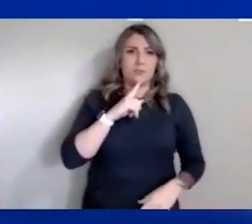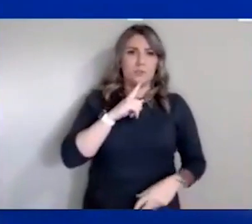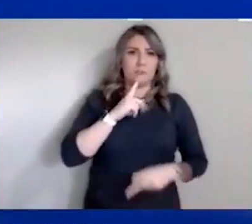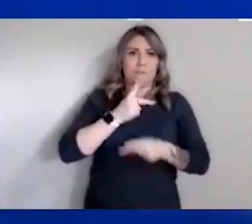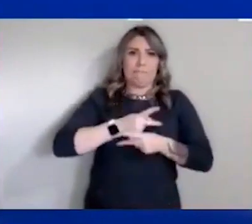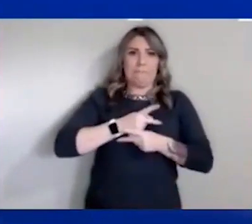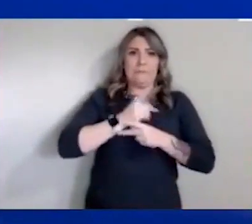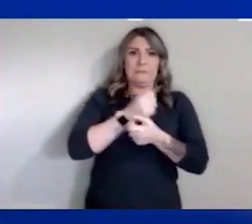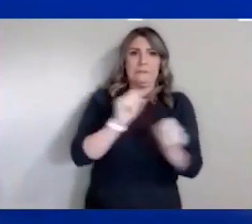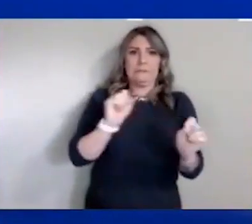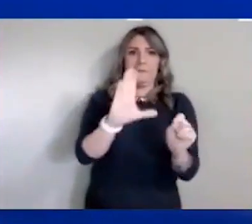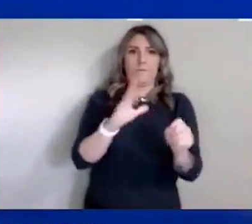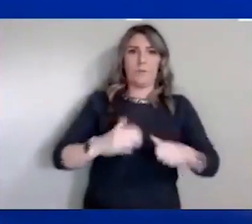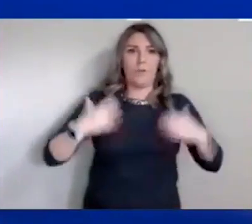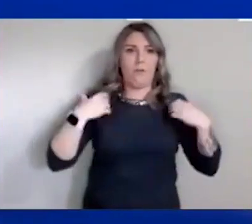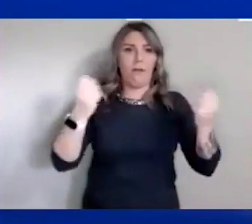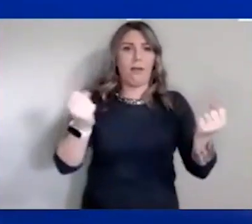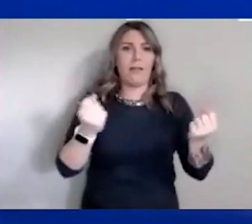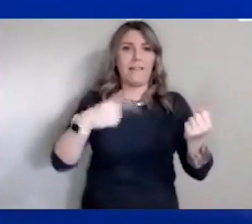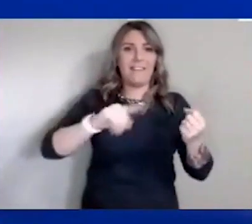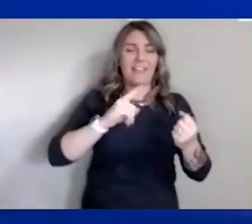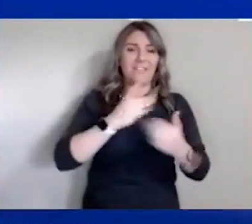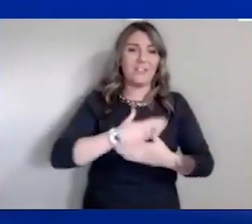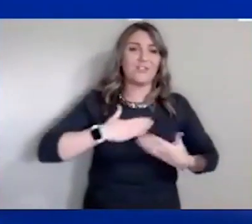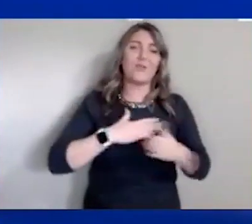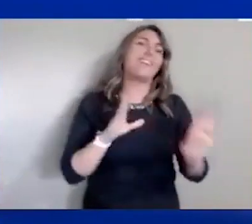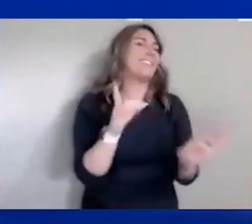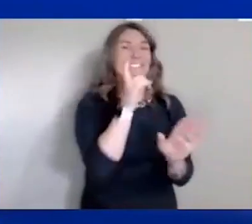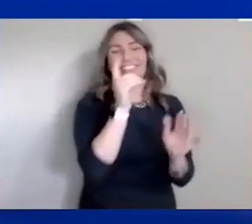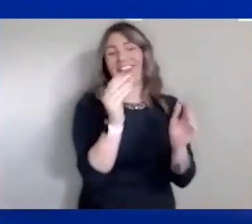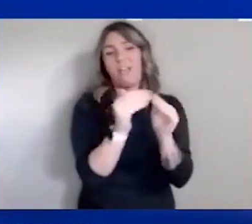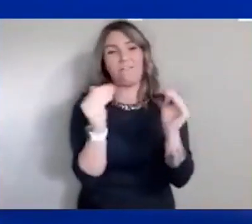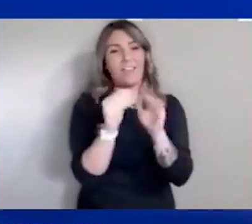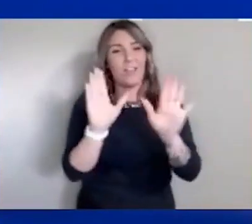fact, they've all kind of enjoyed the whole. That's not a fair statement. I don't mean to be that